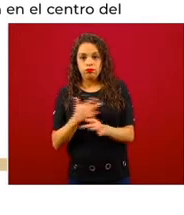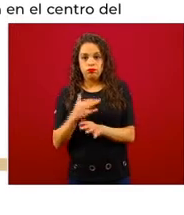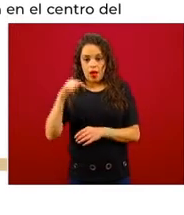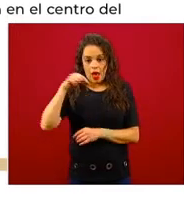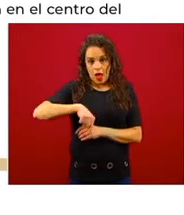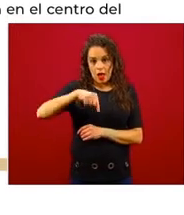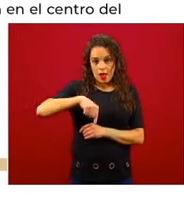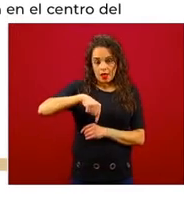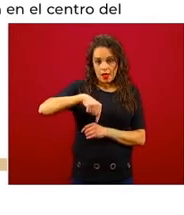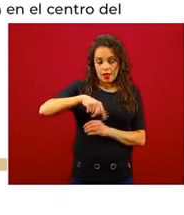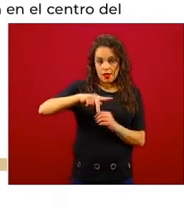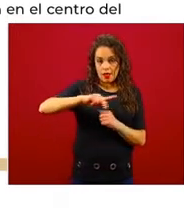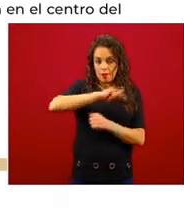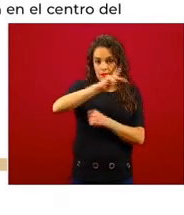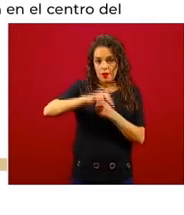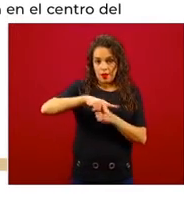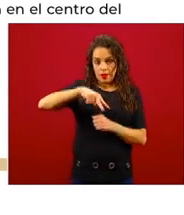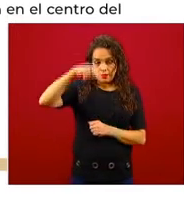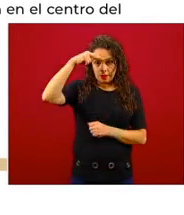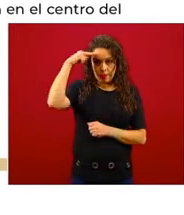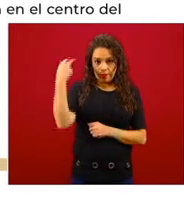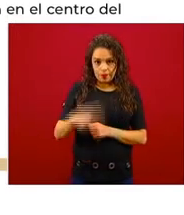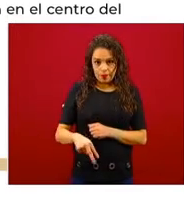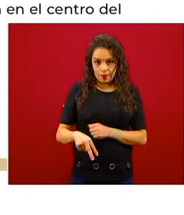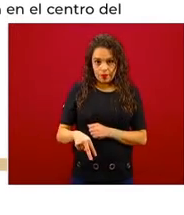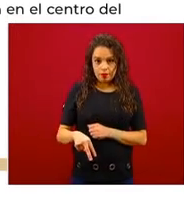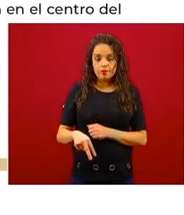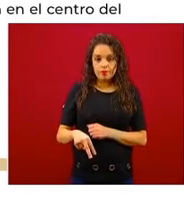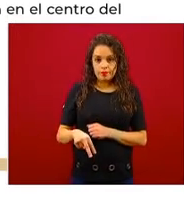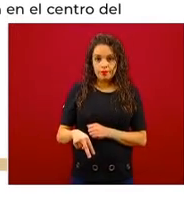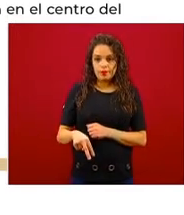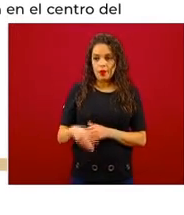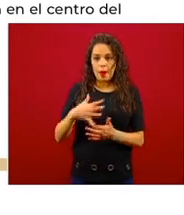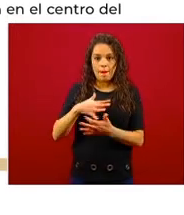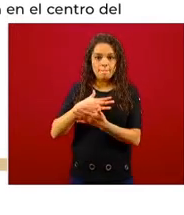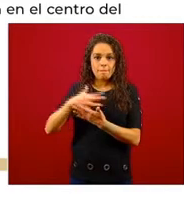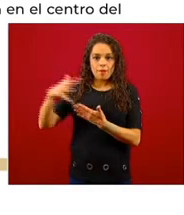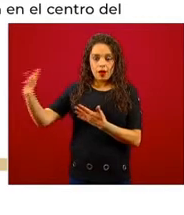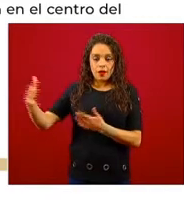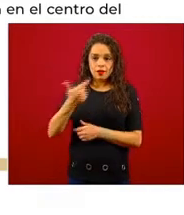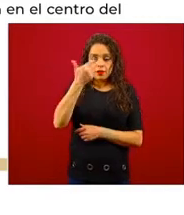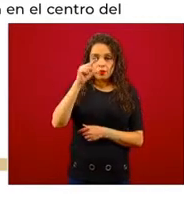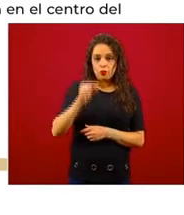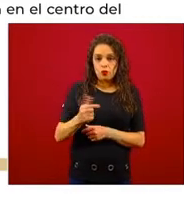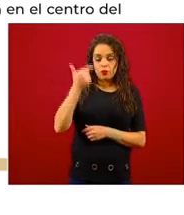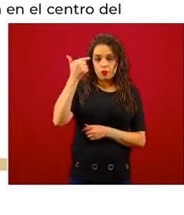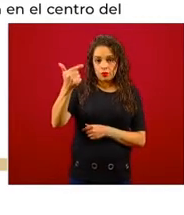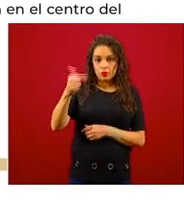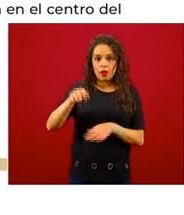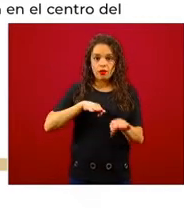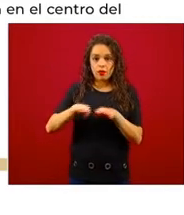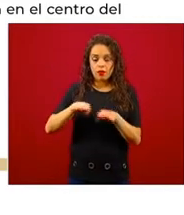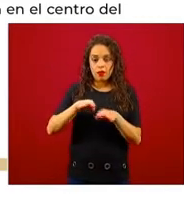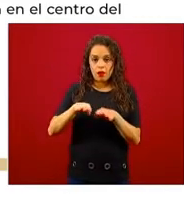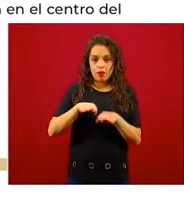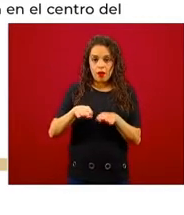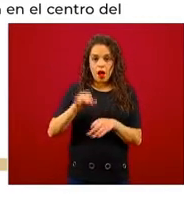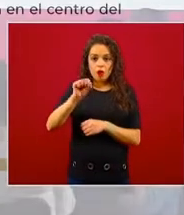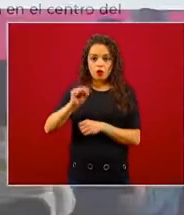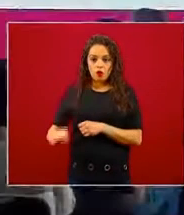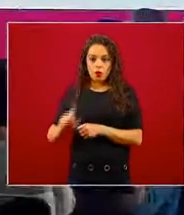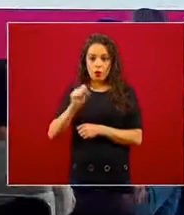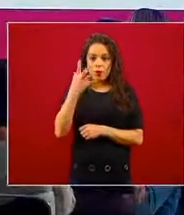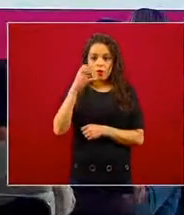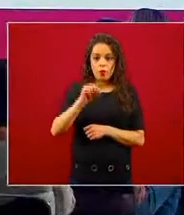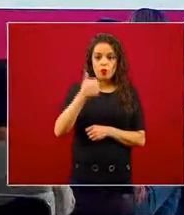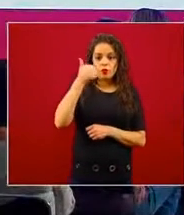flow of mobility within the country. So the majority are working in the center of the country.